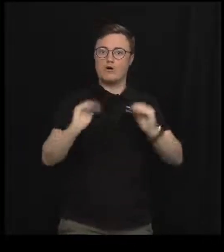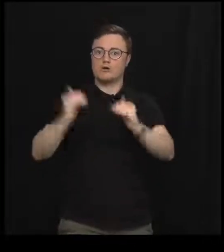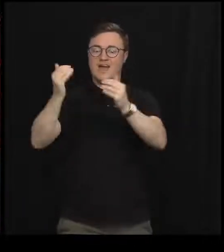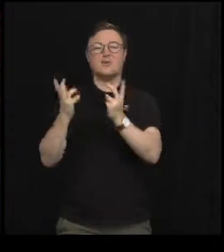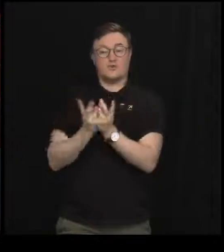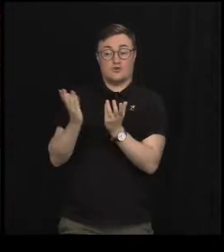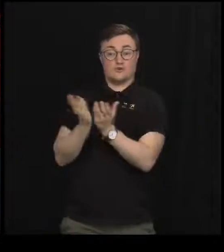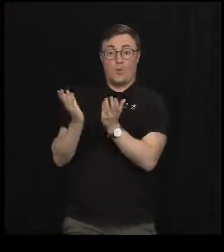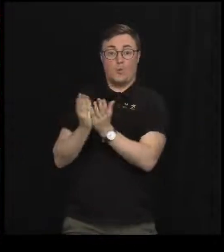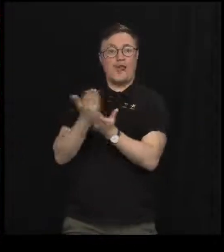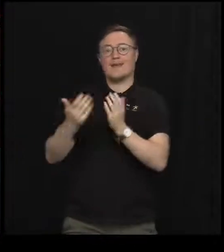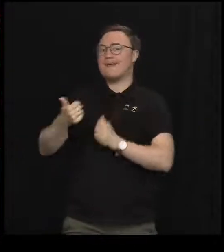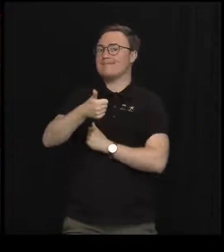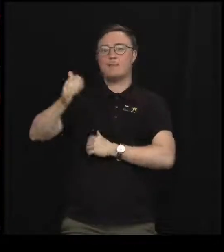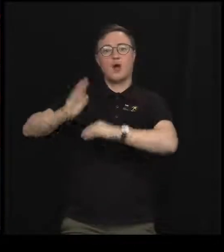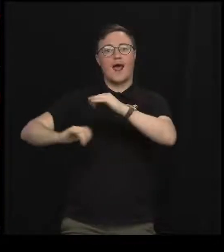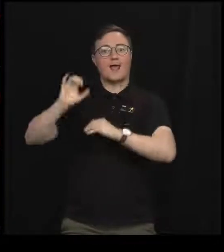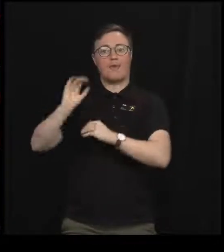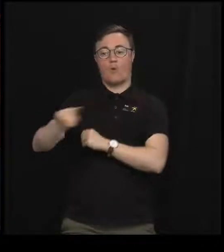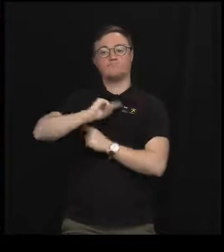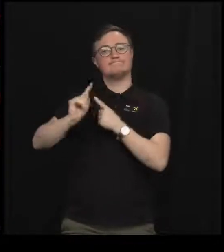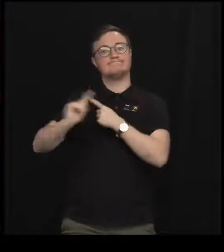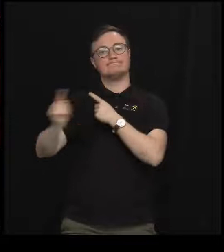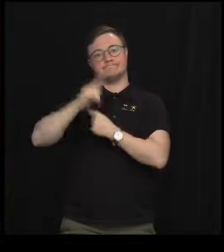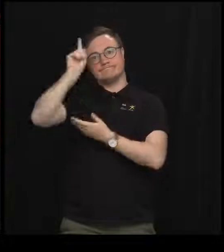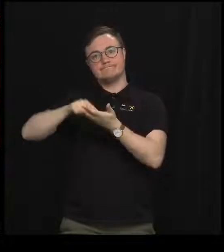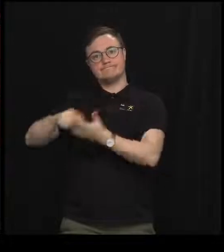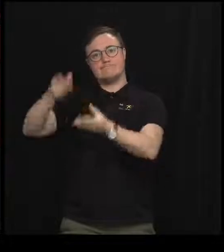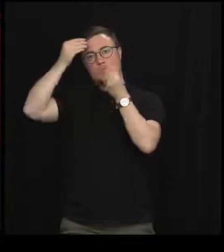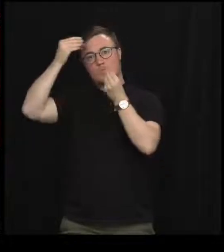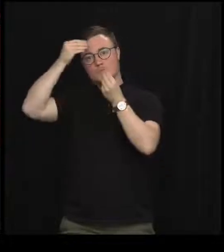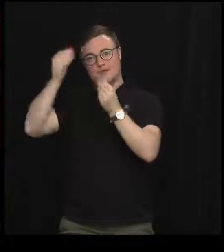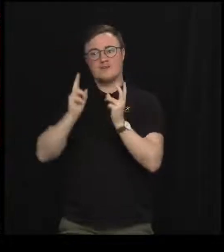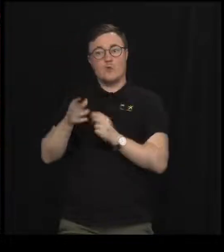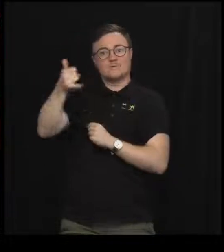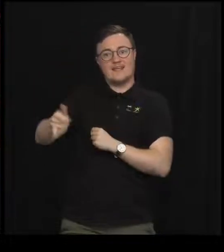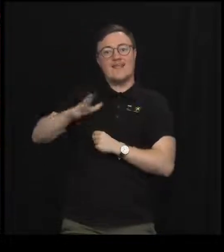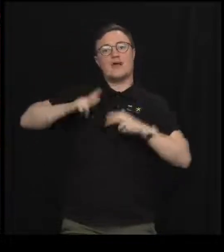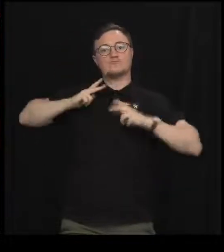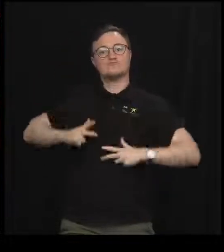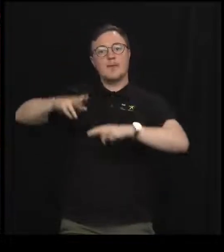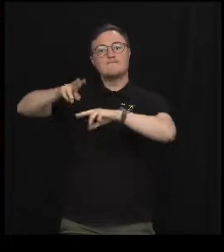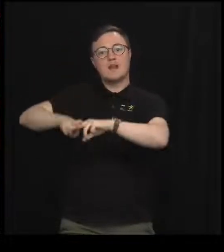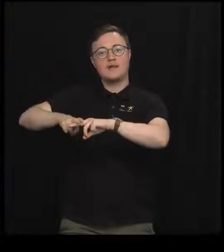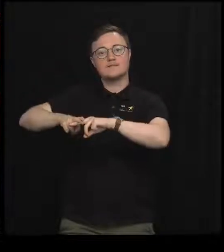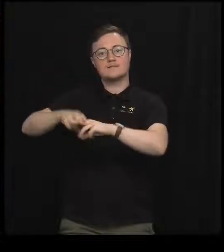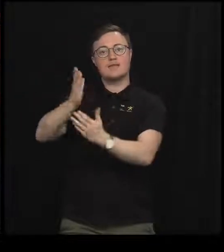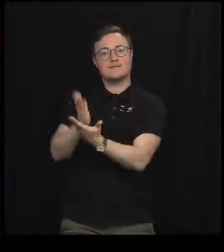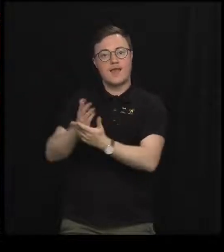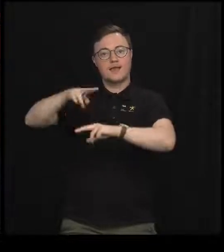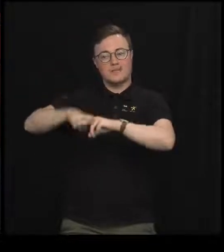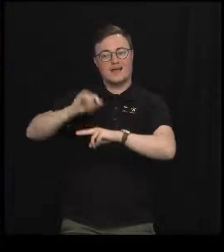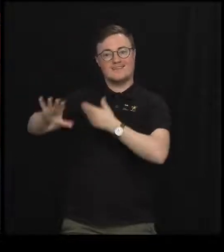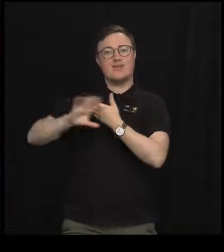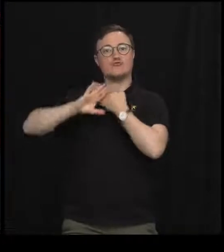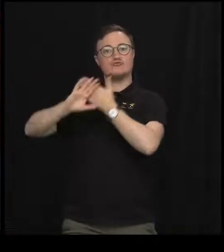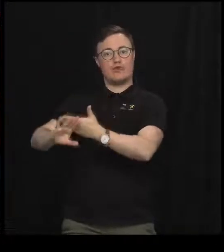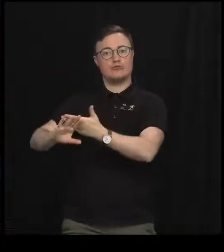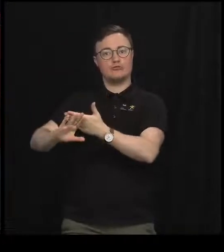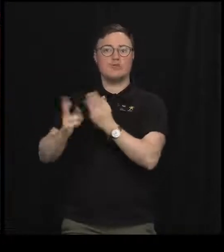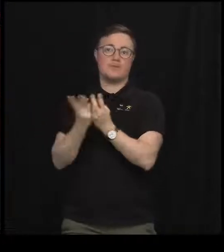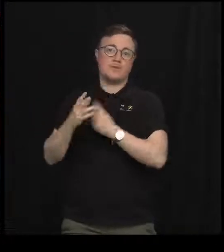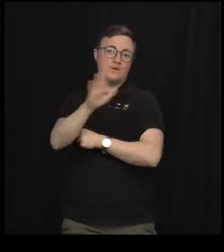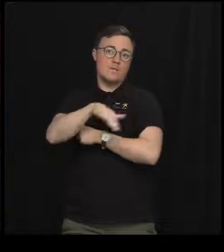learning context. It is a safe place and a safeguarding protection place for